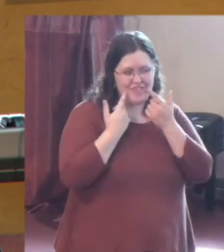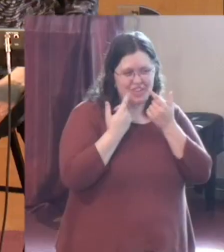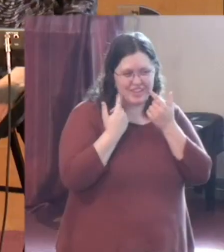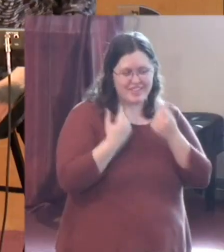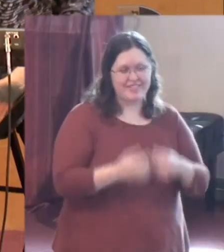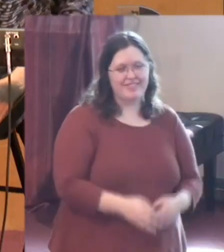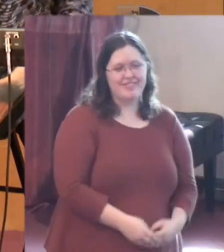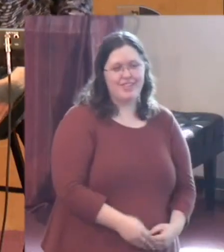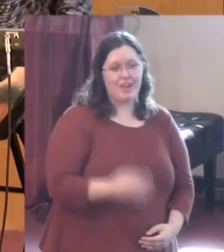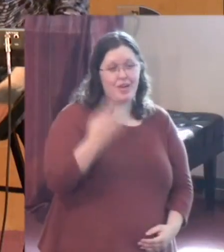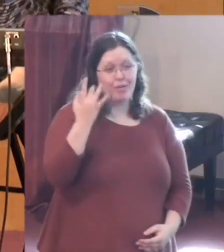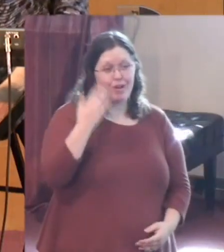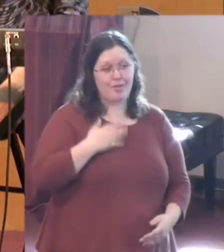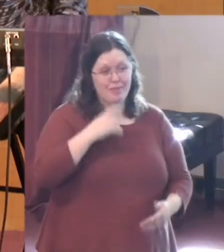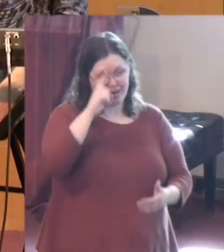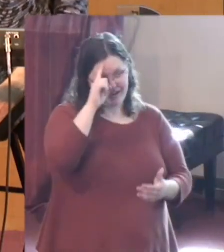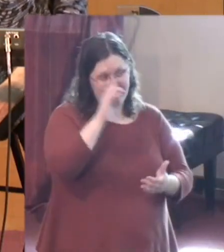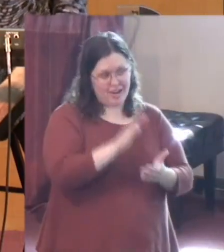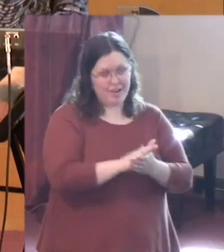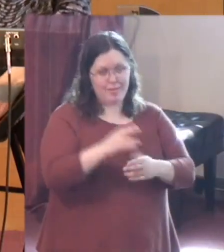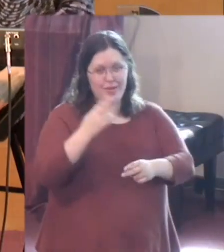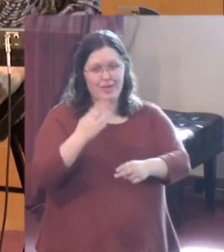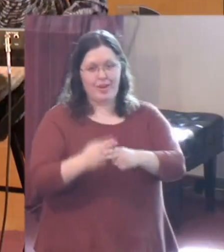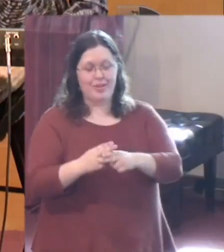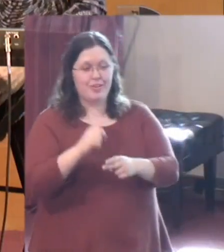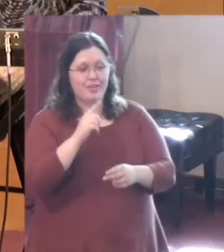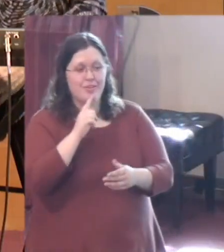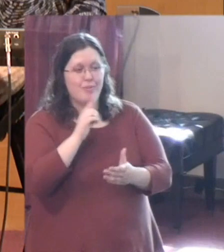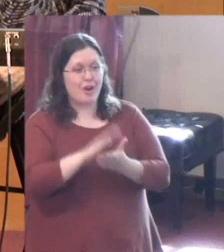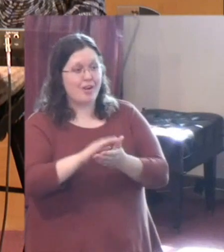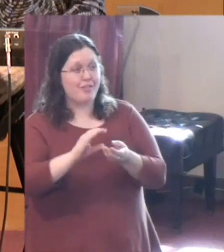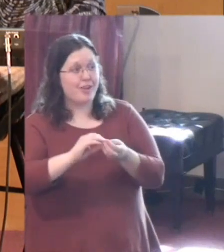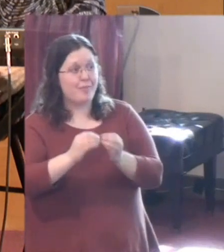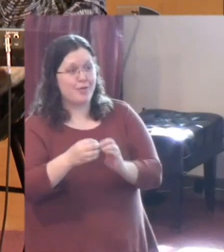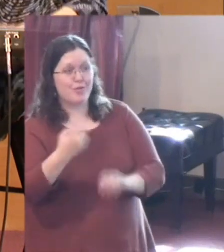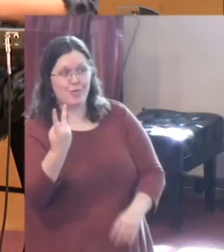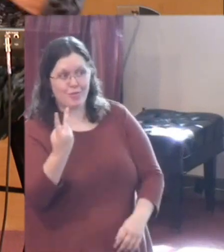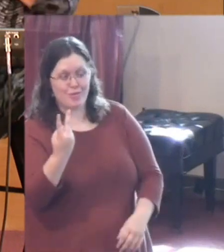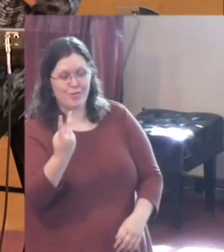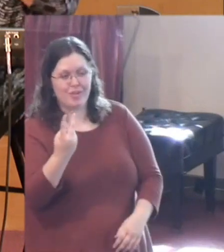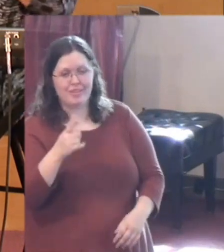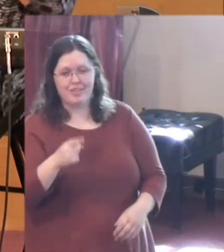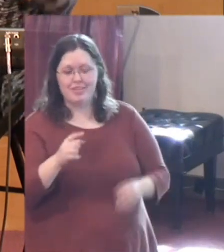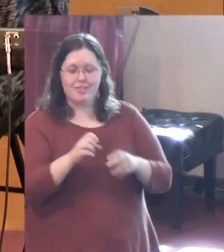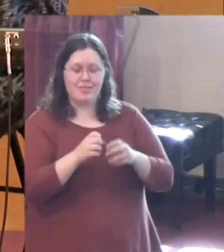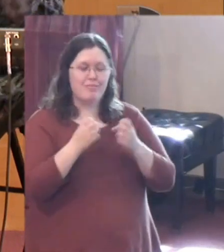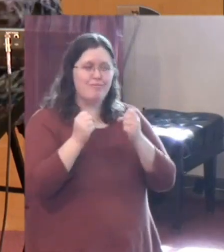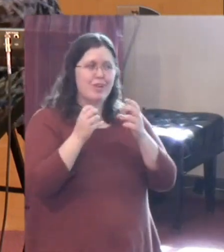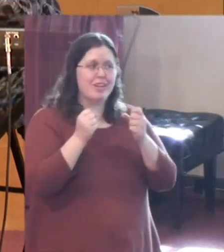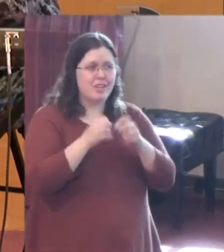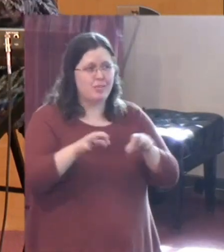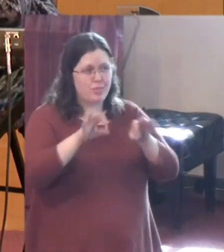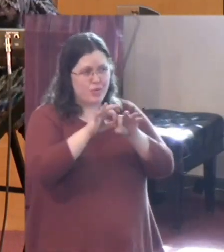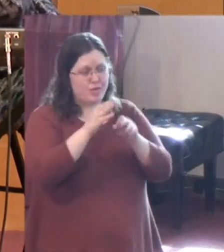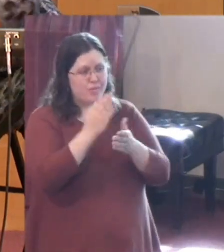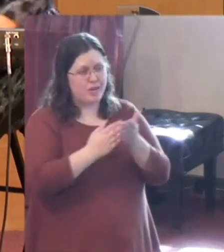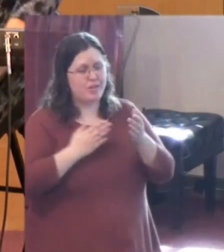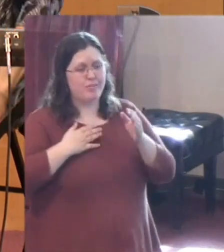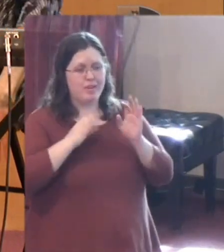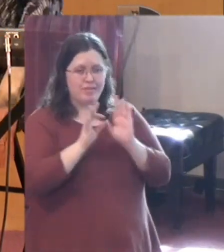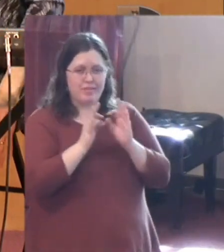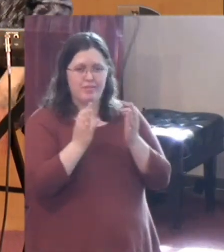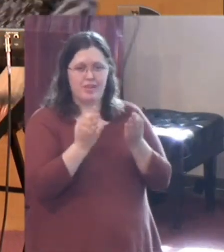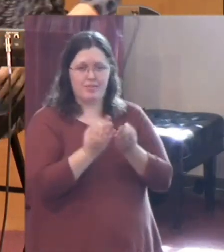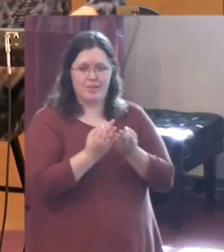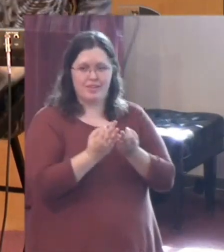And why my husband calls her wife number 2, and why she is an amazing, important part of my family. Is it story time? Thank you. Yes,